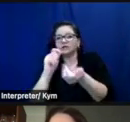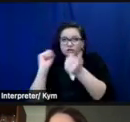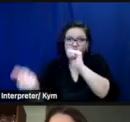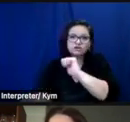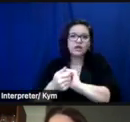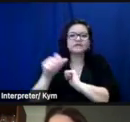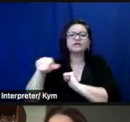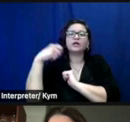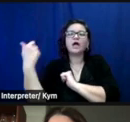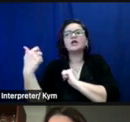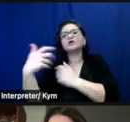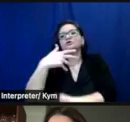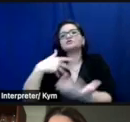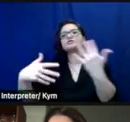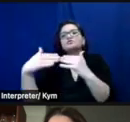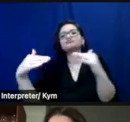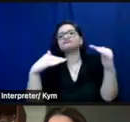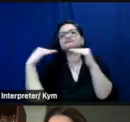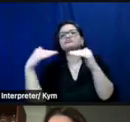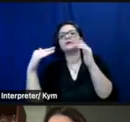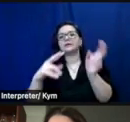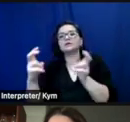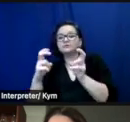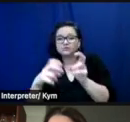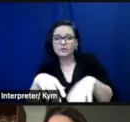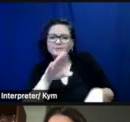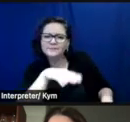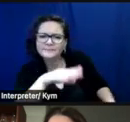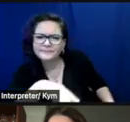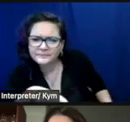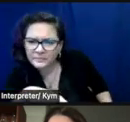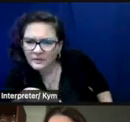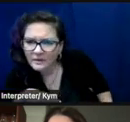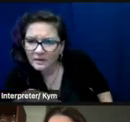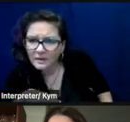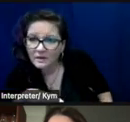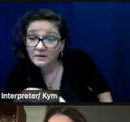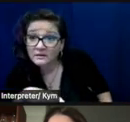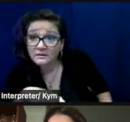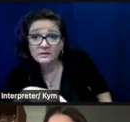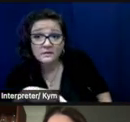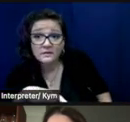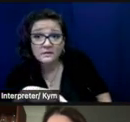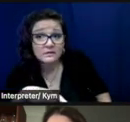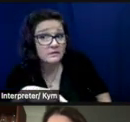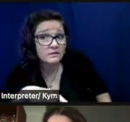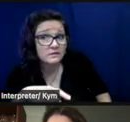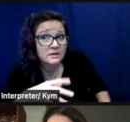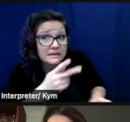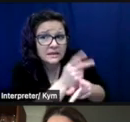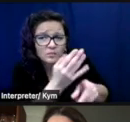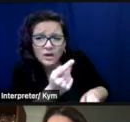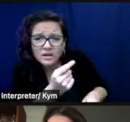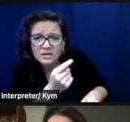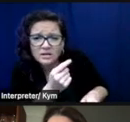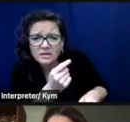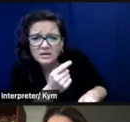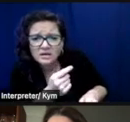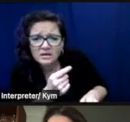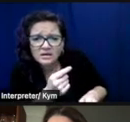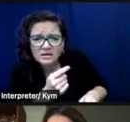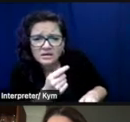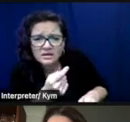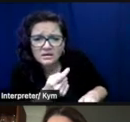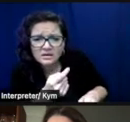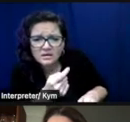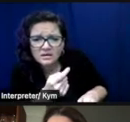Jennifer. Yes. Do we keep these old guys to get to y'all? Do you keep what? The script. These ain't